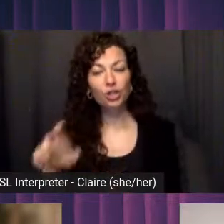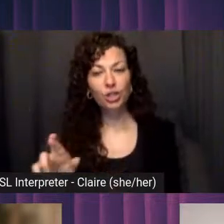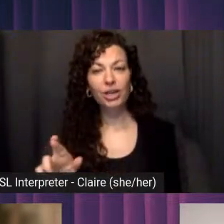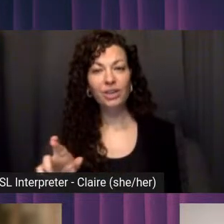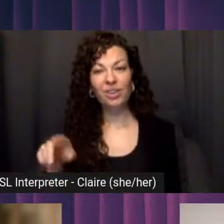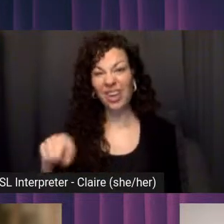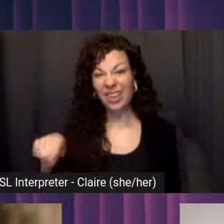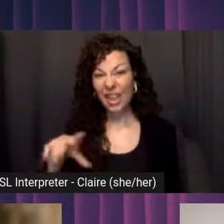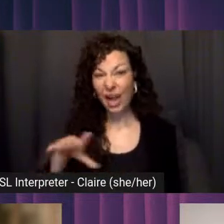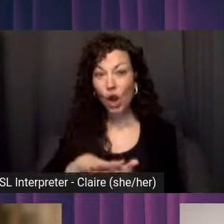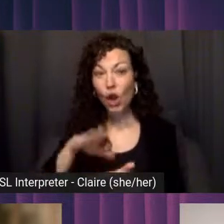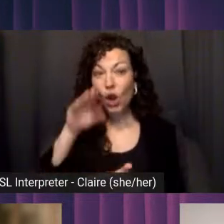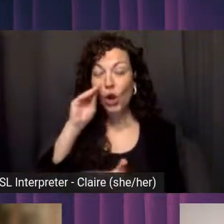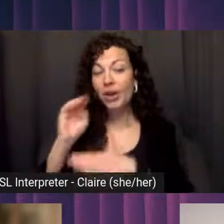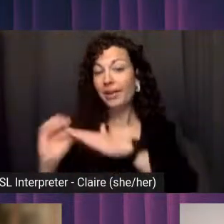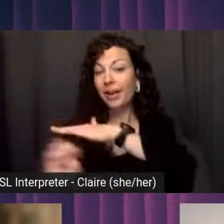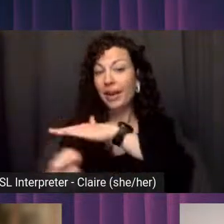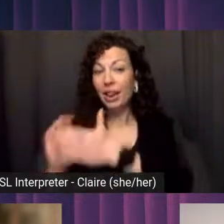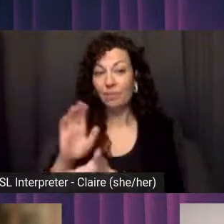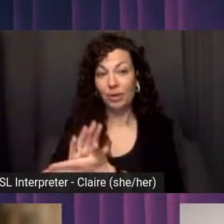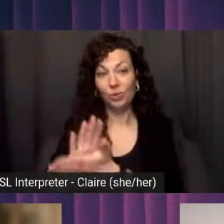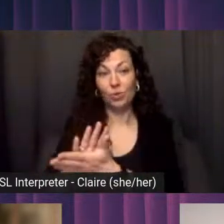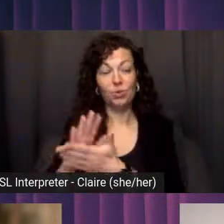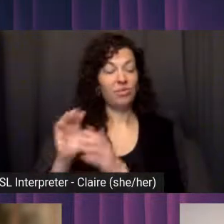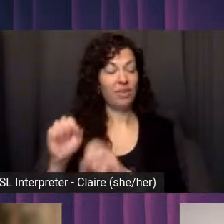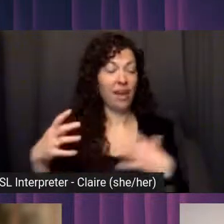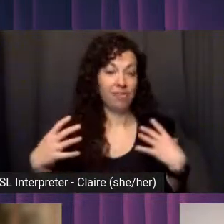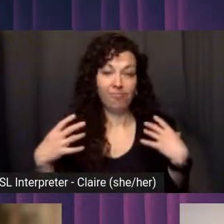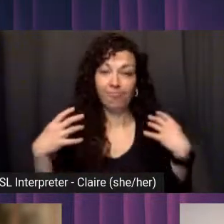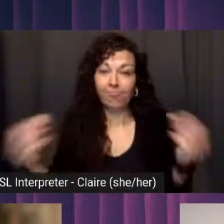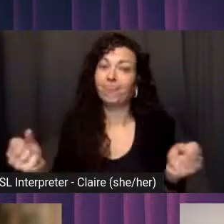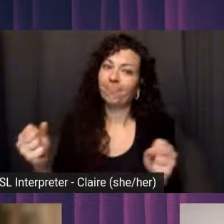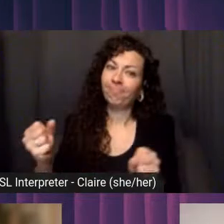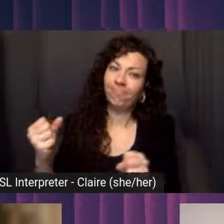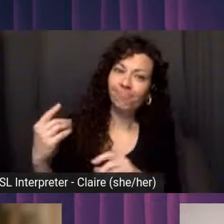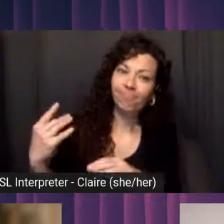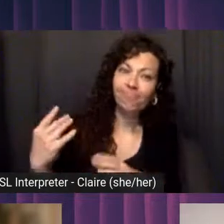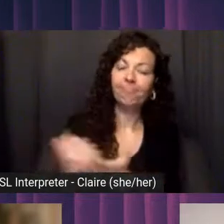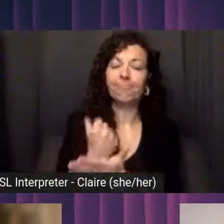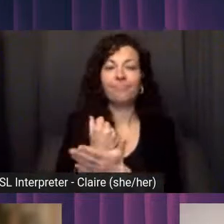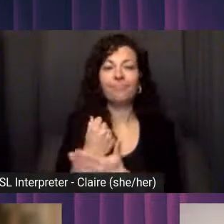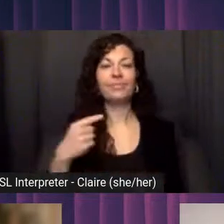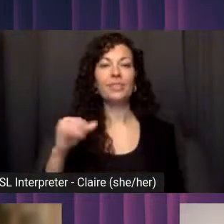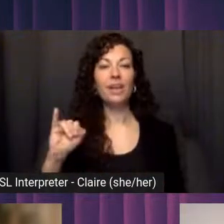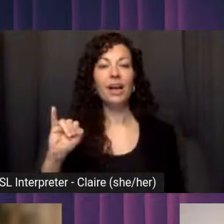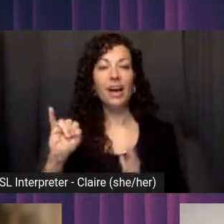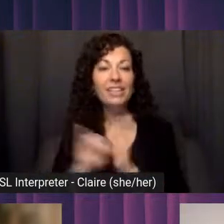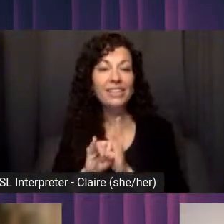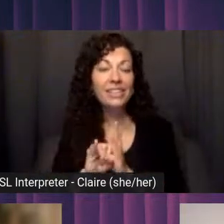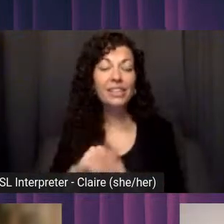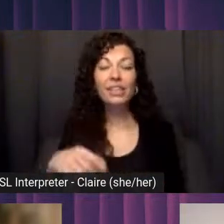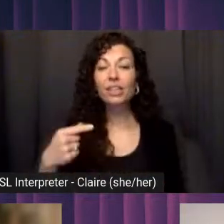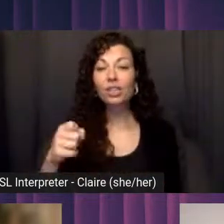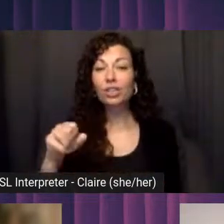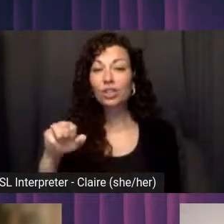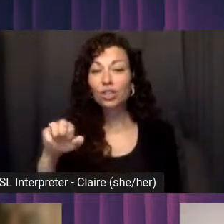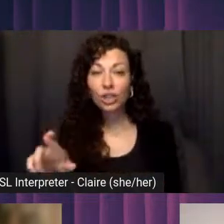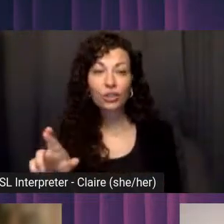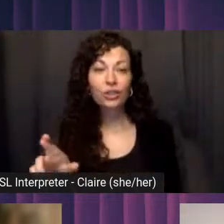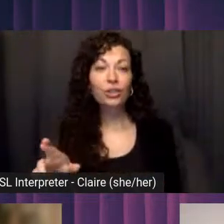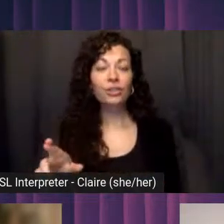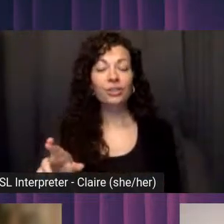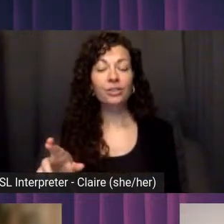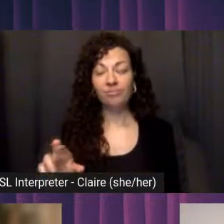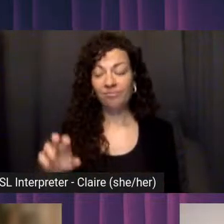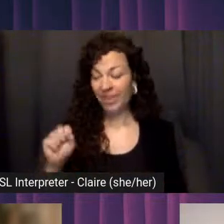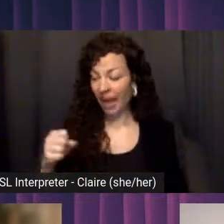really embracing of identity and very forthright in talking about gender identity. And then